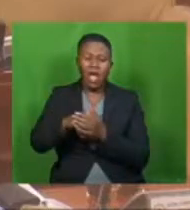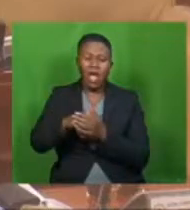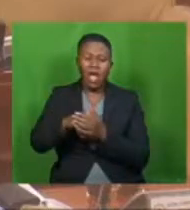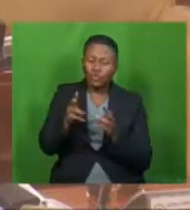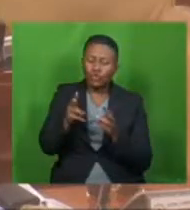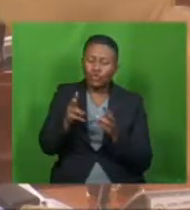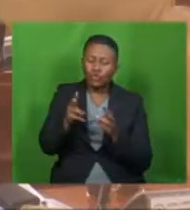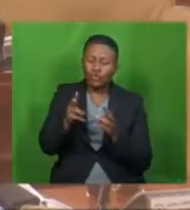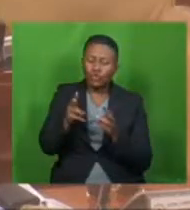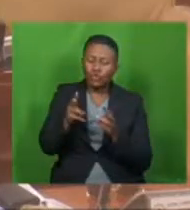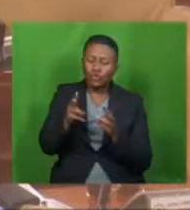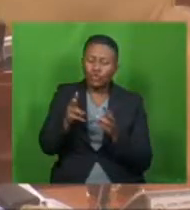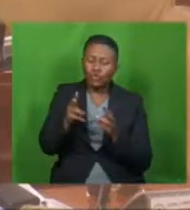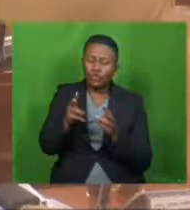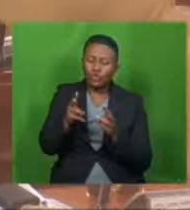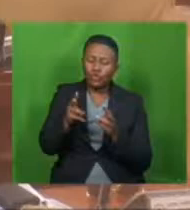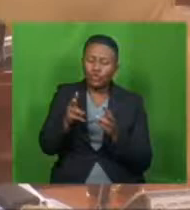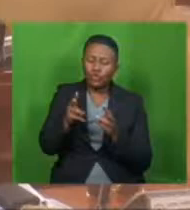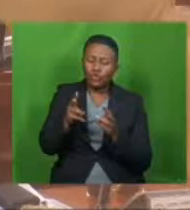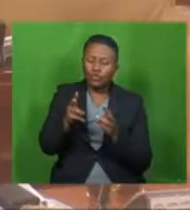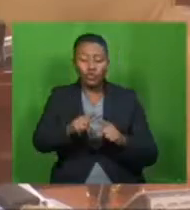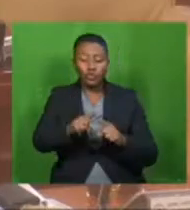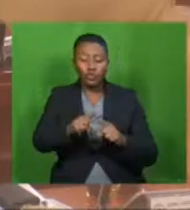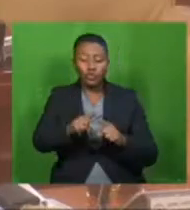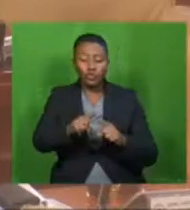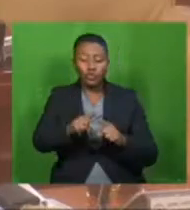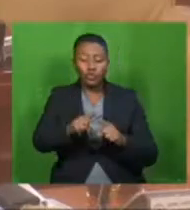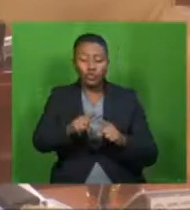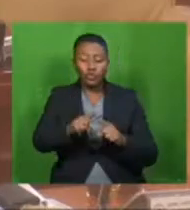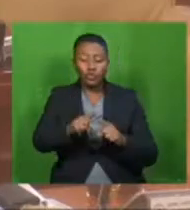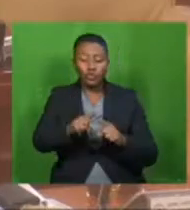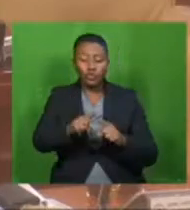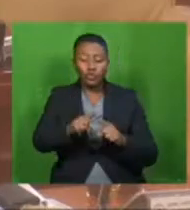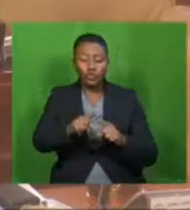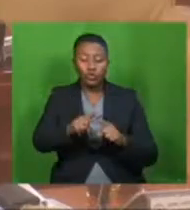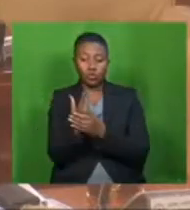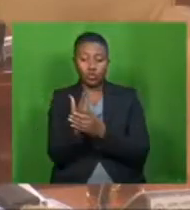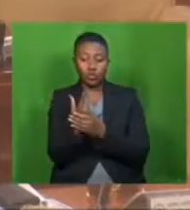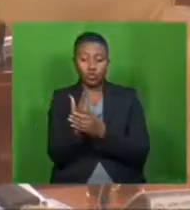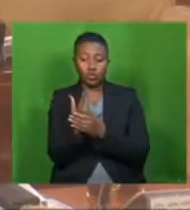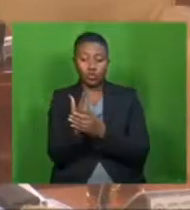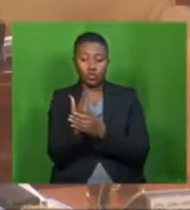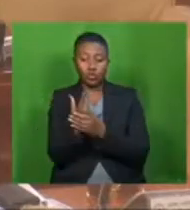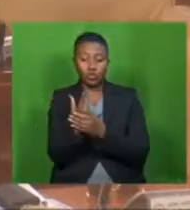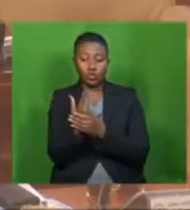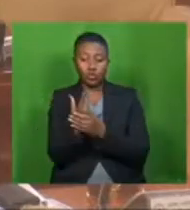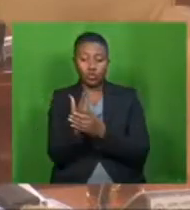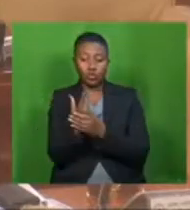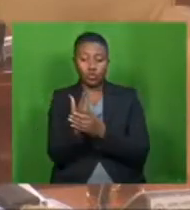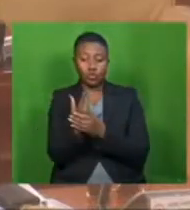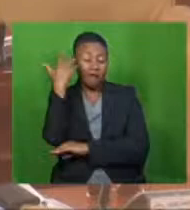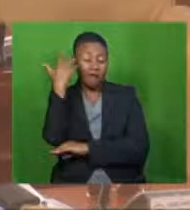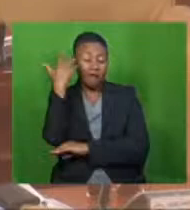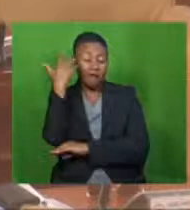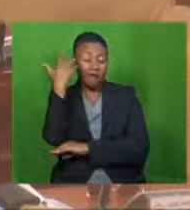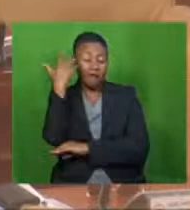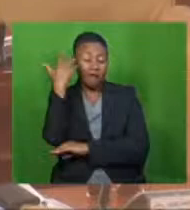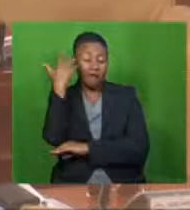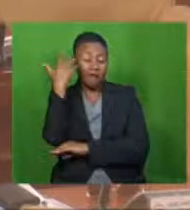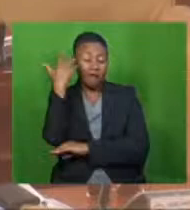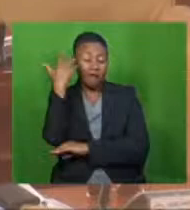can grow into producing the forest cover that we intend them to do. But Mr. Speaker,